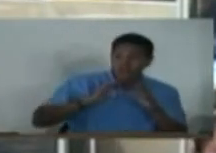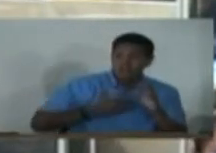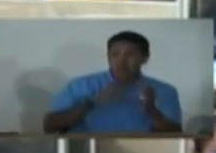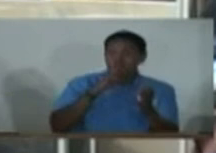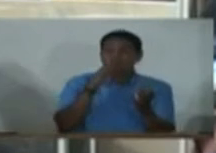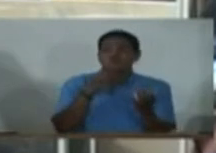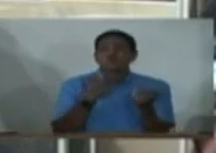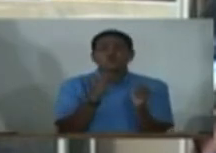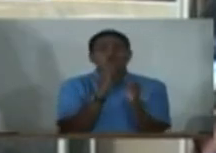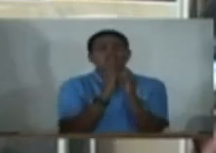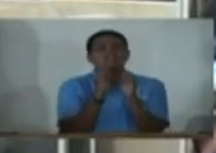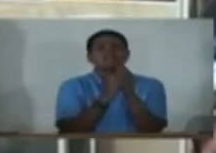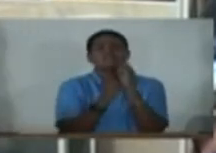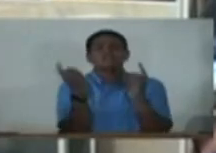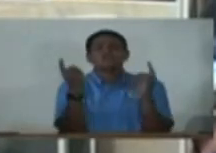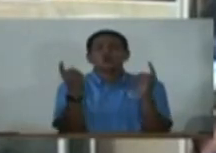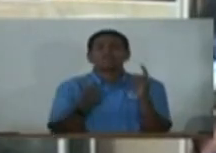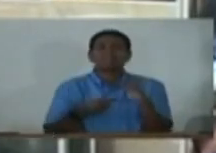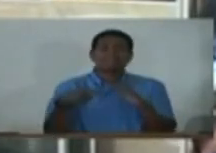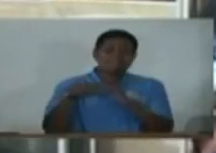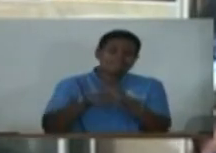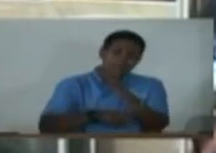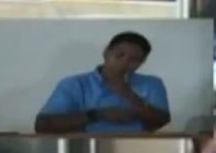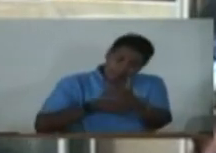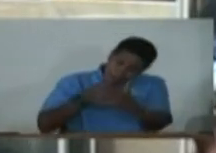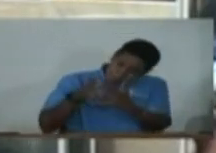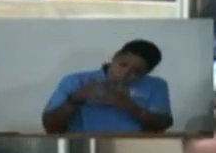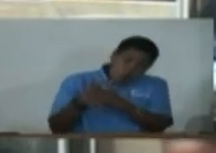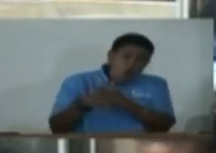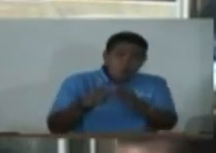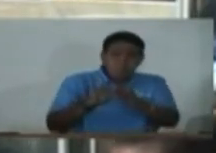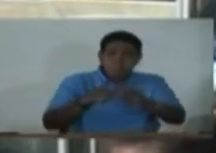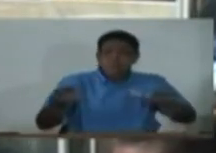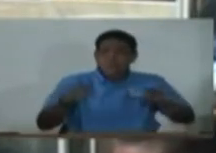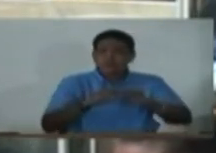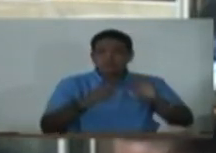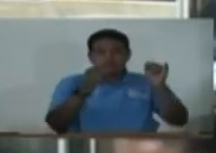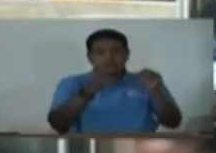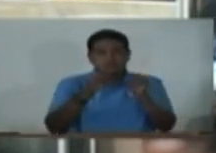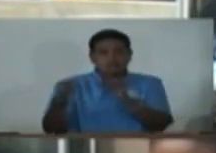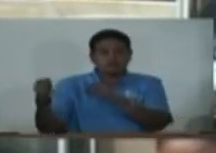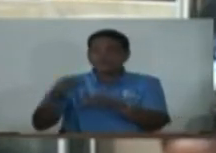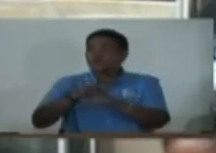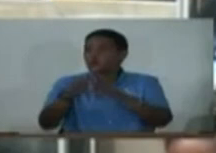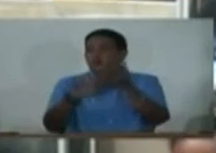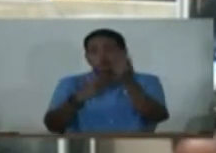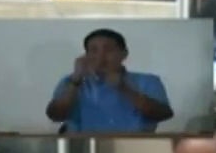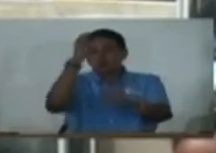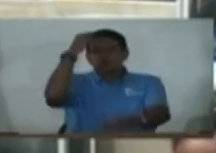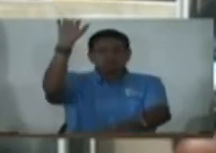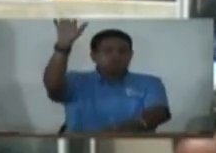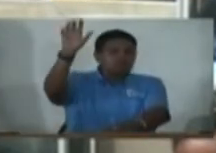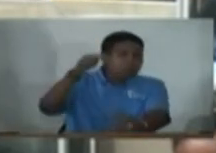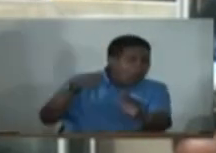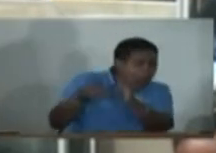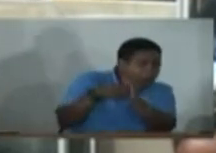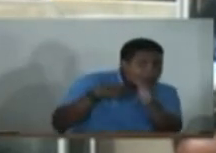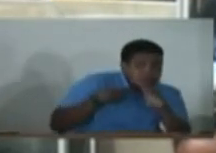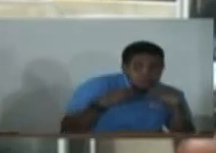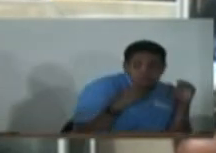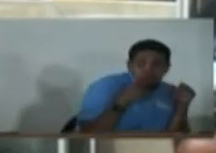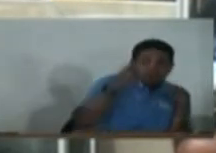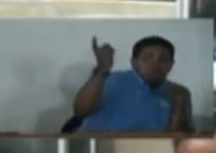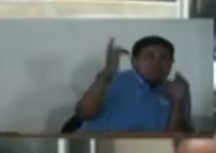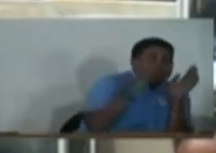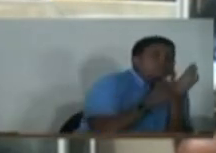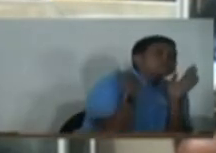correct something that is deeply ingrained in the citizen, that they don't trust the state, hide away from the state,